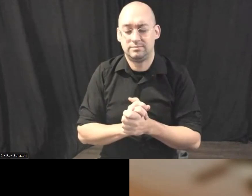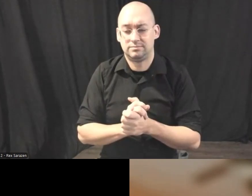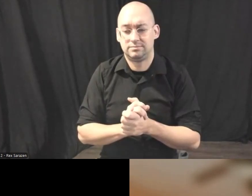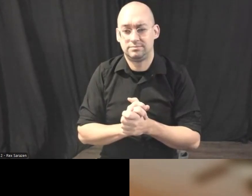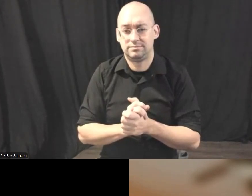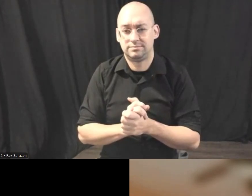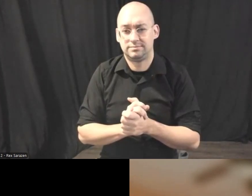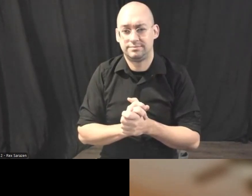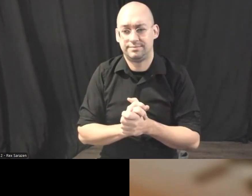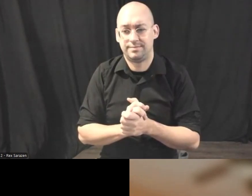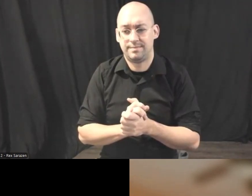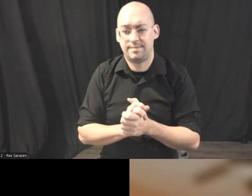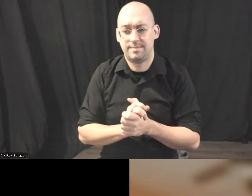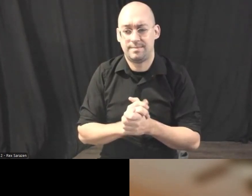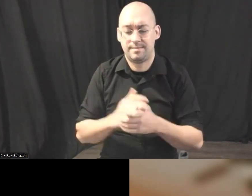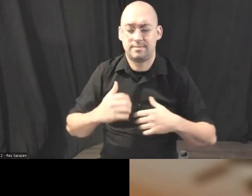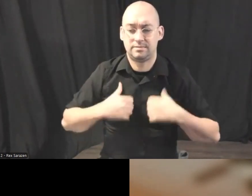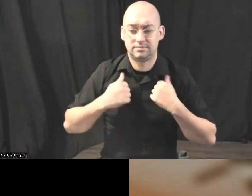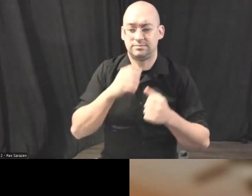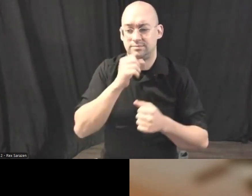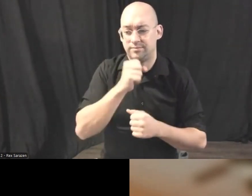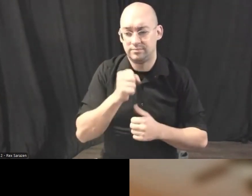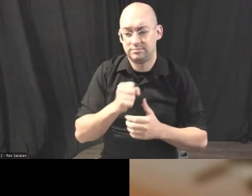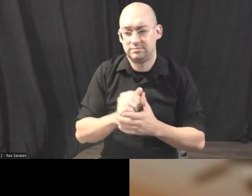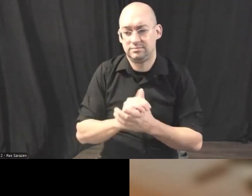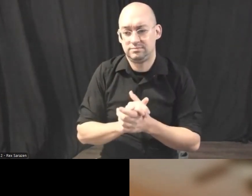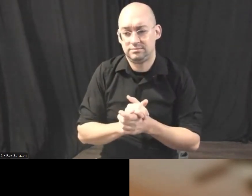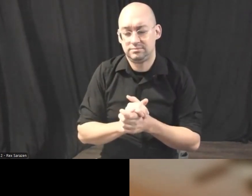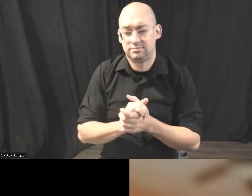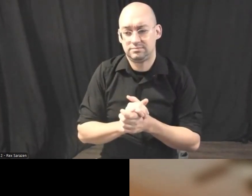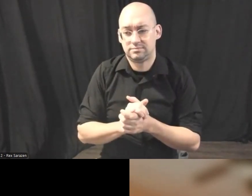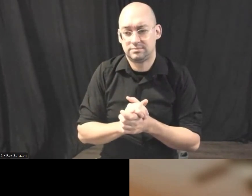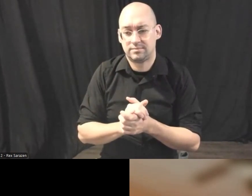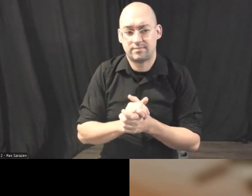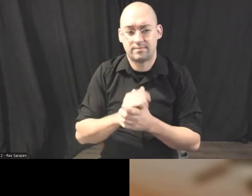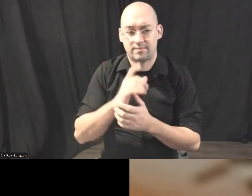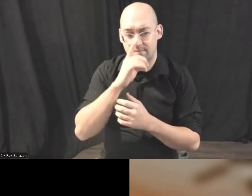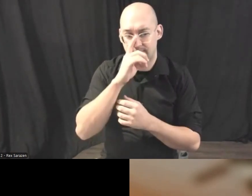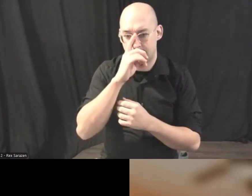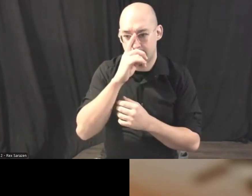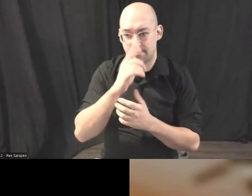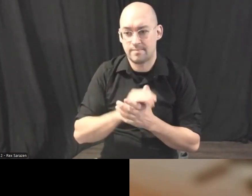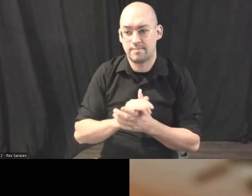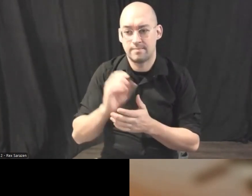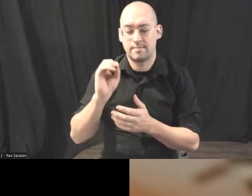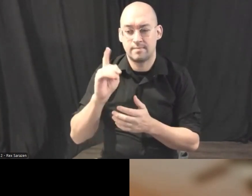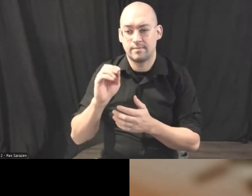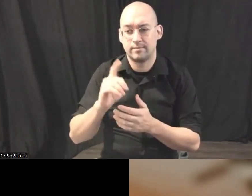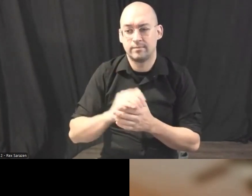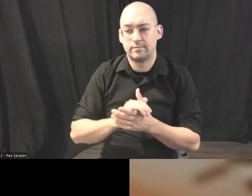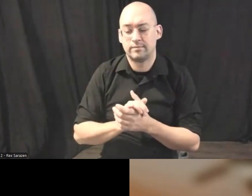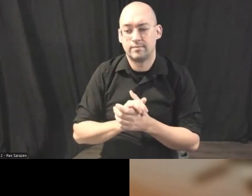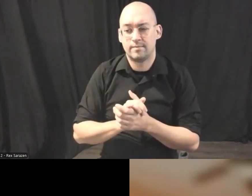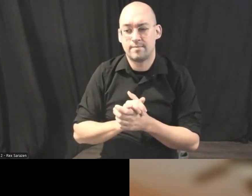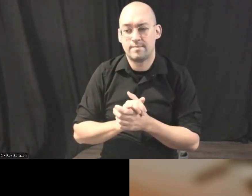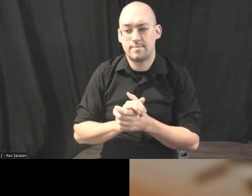Davies and Wise and Healthy Aging and her whole team. Yes, absolutely. Okay, we'll take care. I'm And going to then jump Marty?